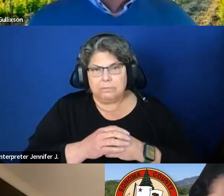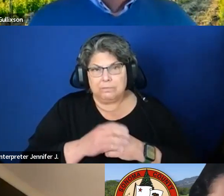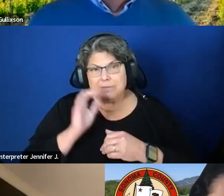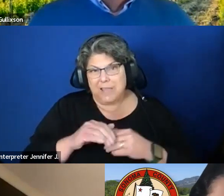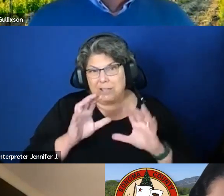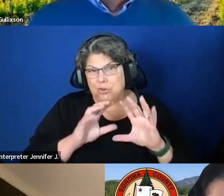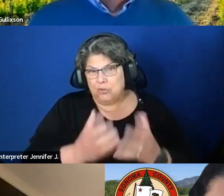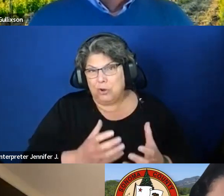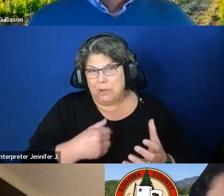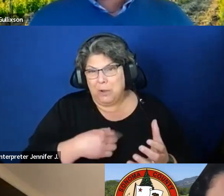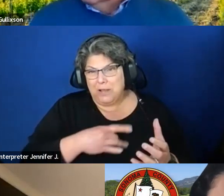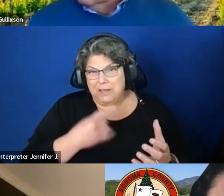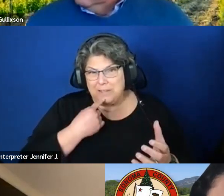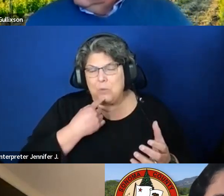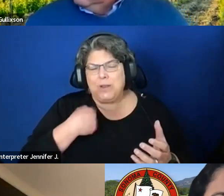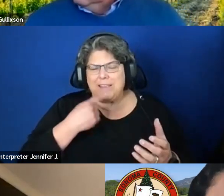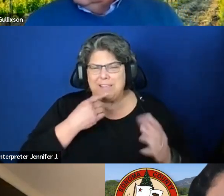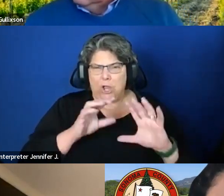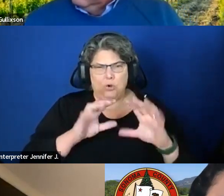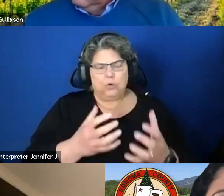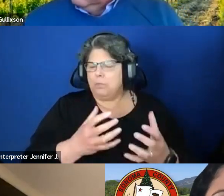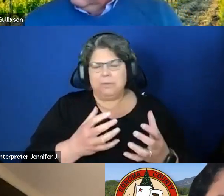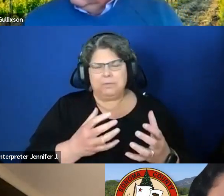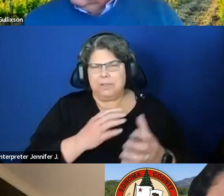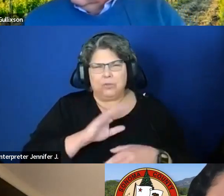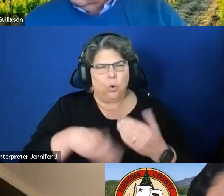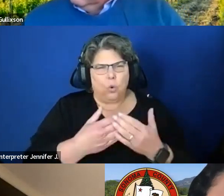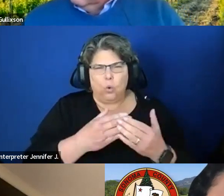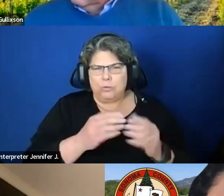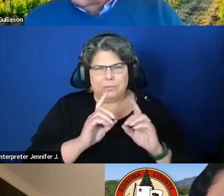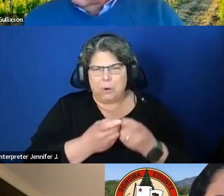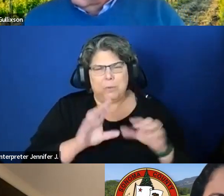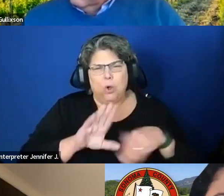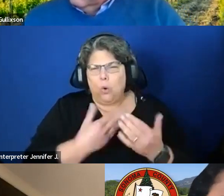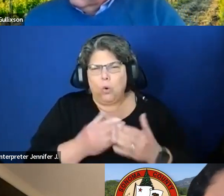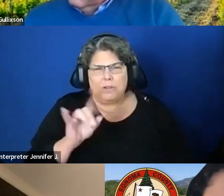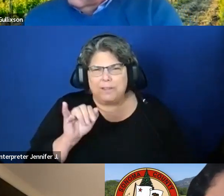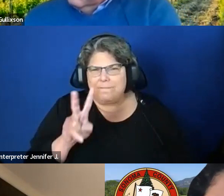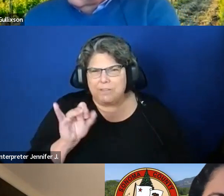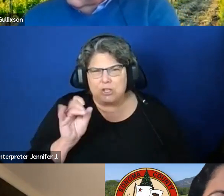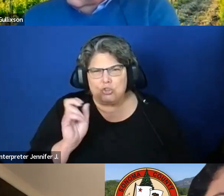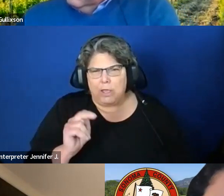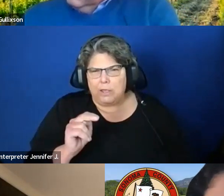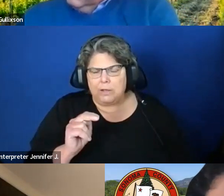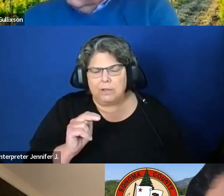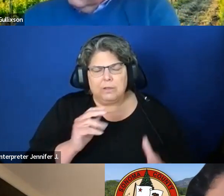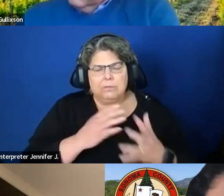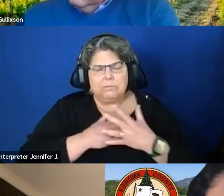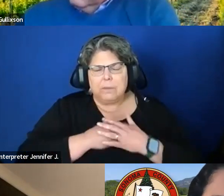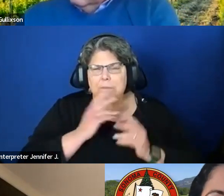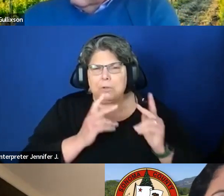to say, when I say group, an entire department, entire division, we're so